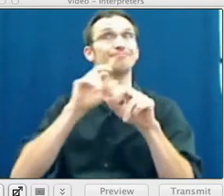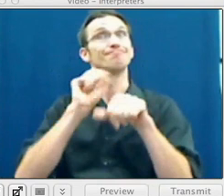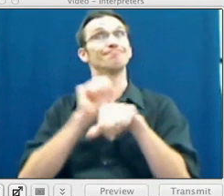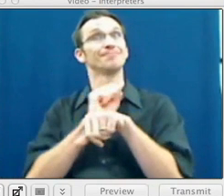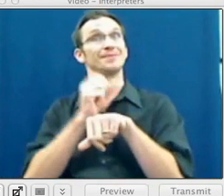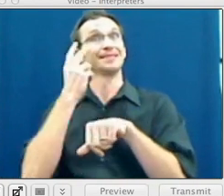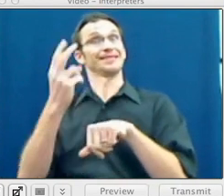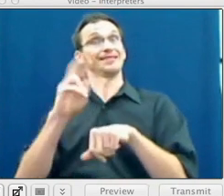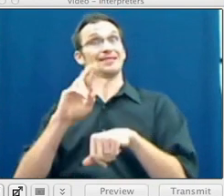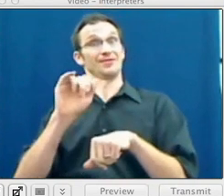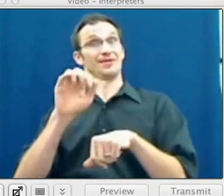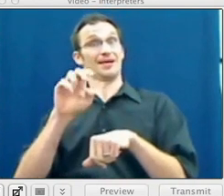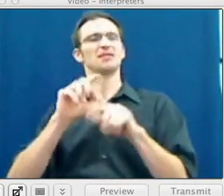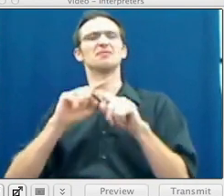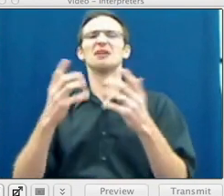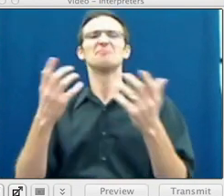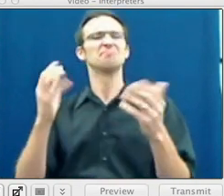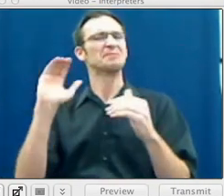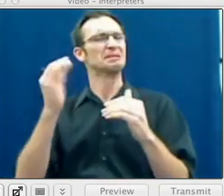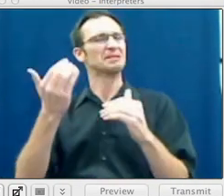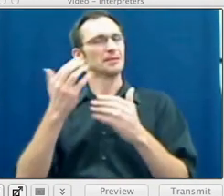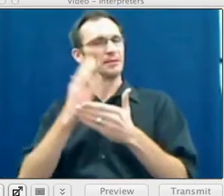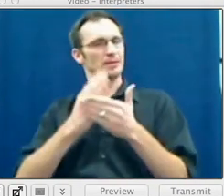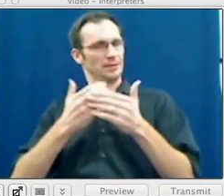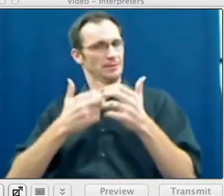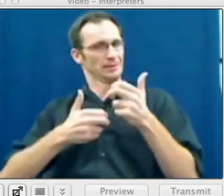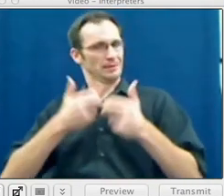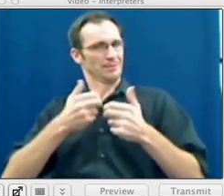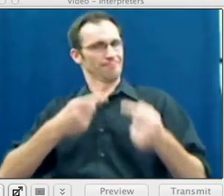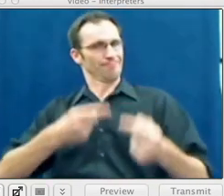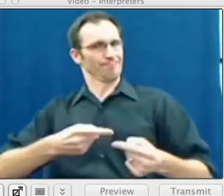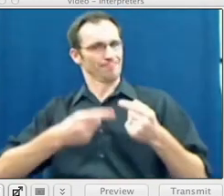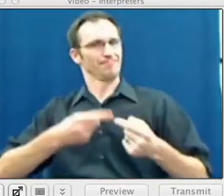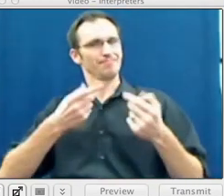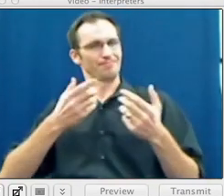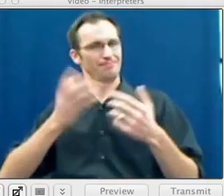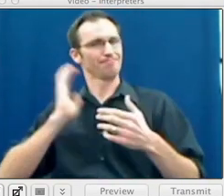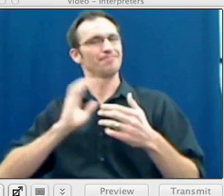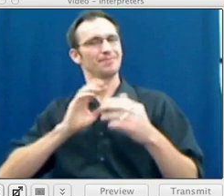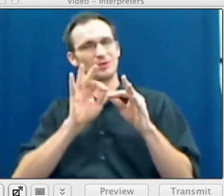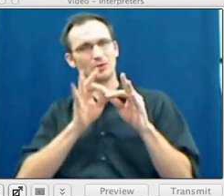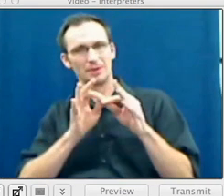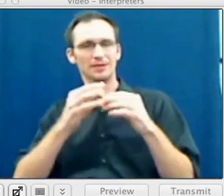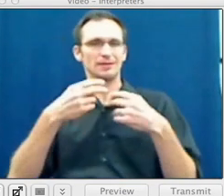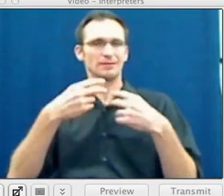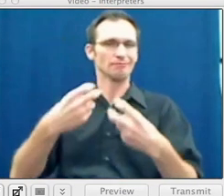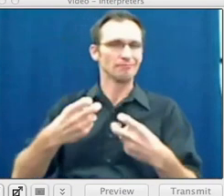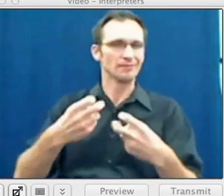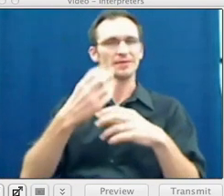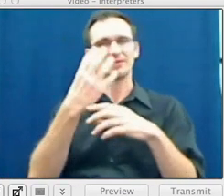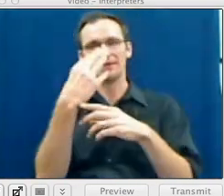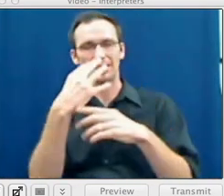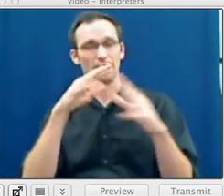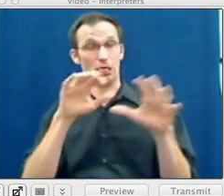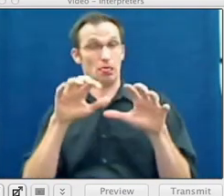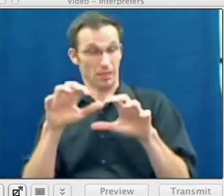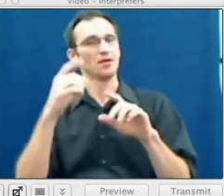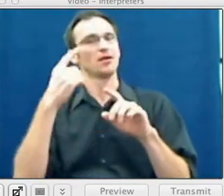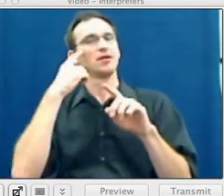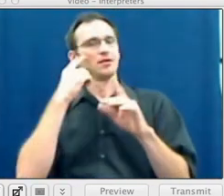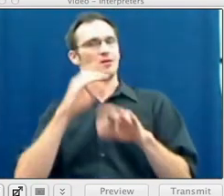some issues with streaming the interpreters, and we wanted to get that worked out because we felt that was very important before we tried to make our system more